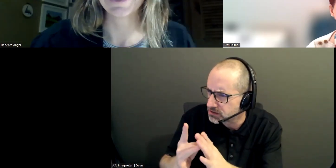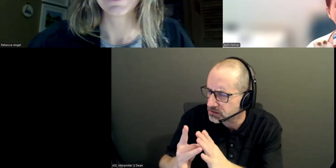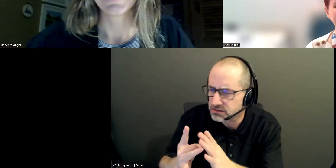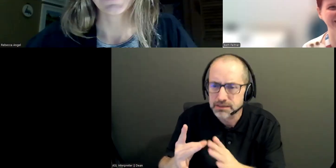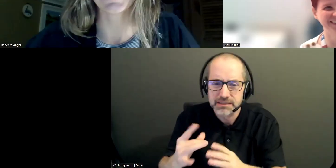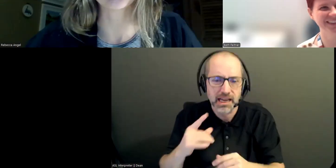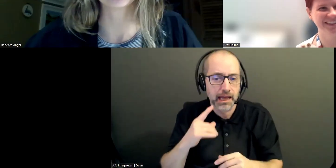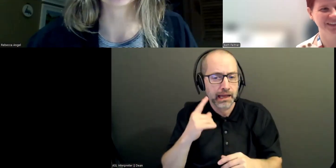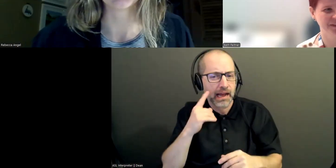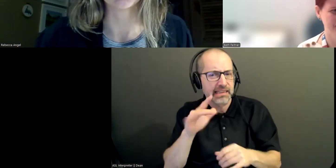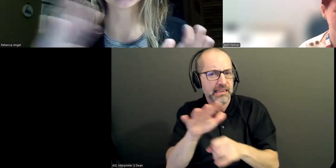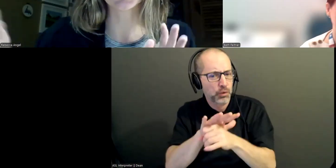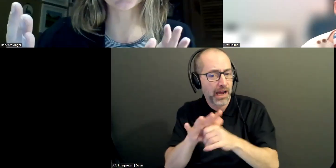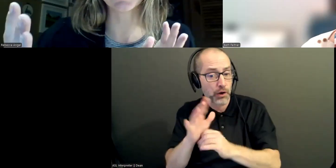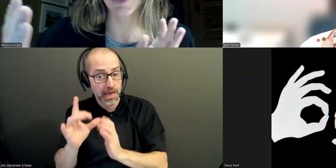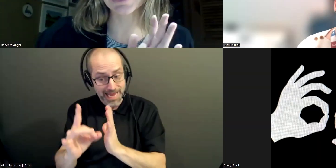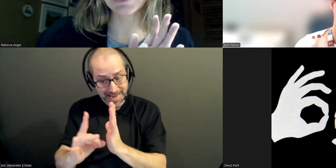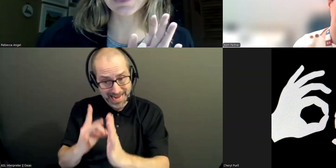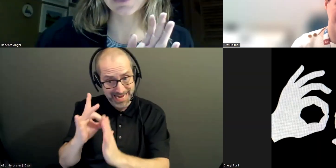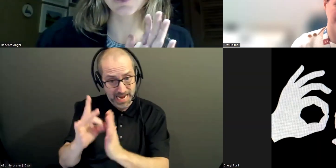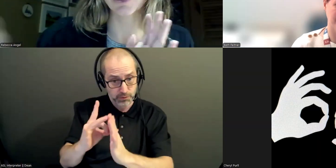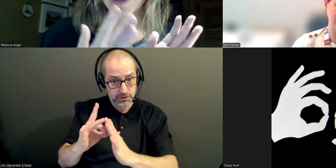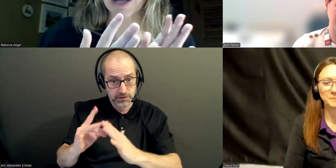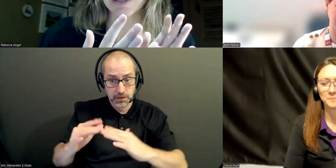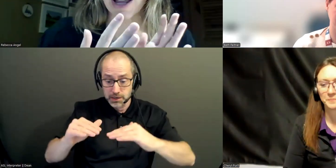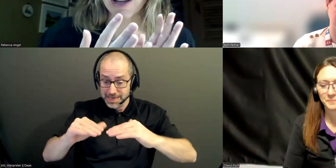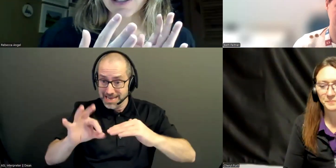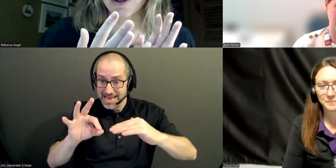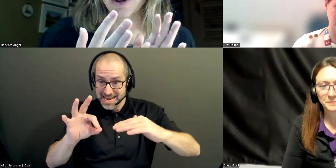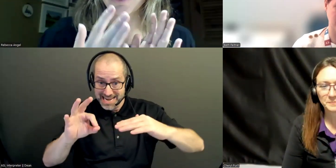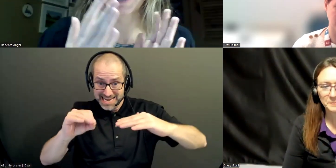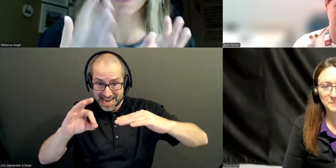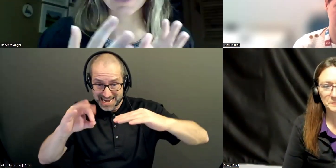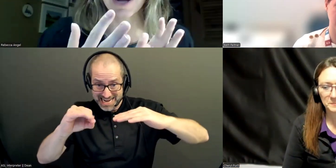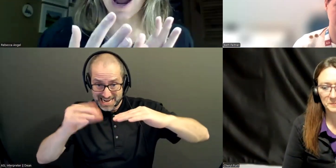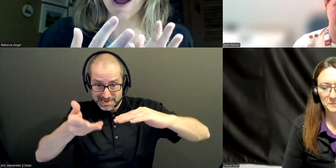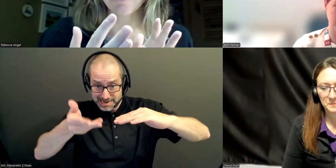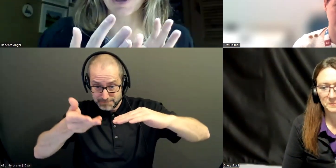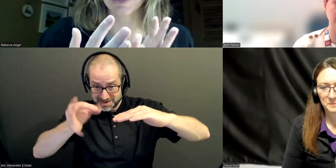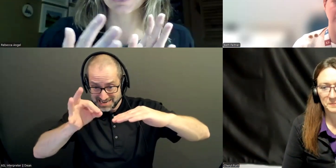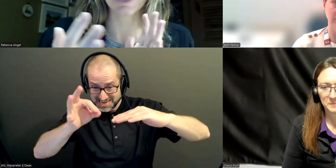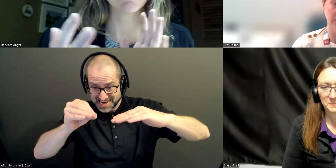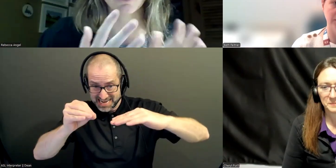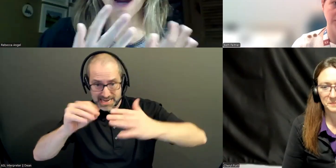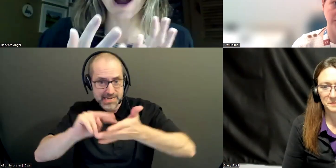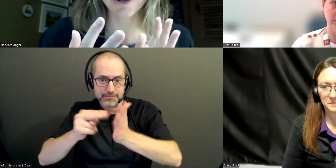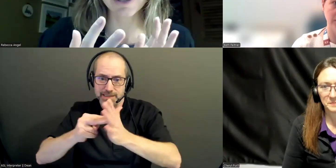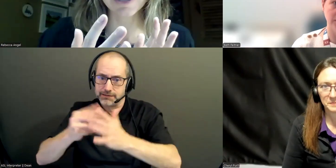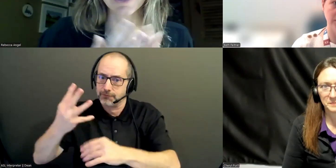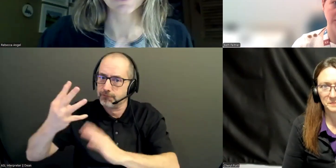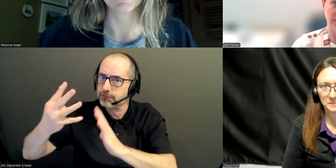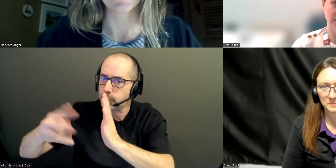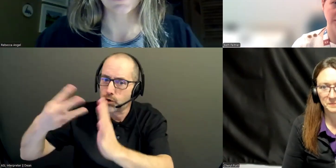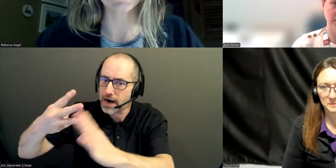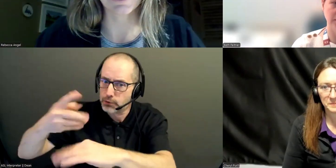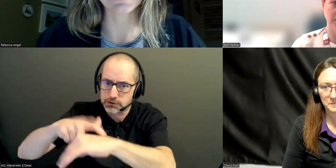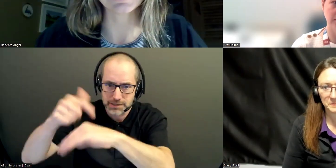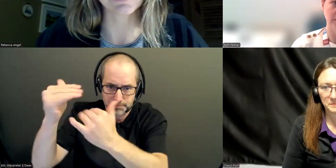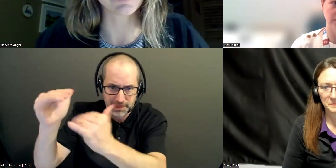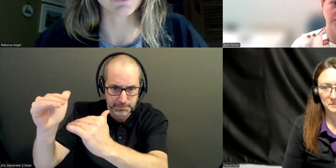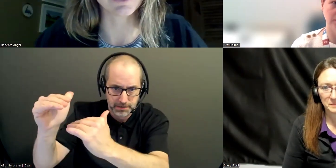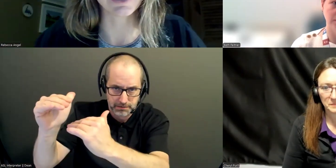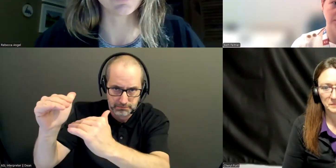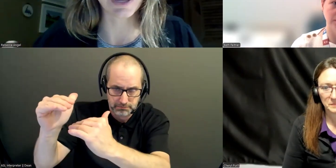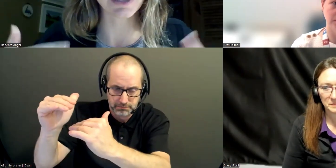Yeah. Once we go to 90, it sort of gets less. I don't know if it cuts in half, but like 4 hours at